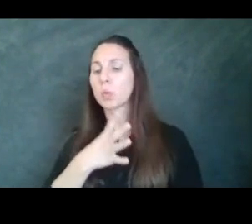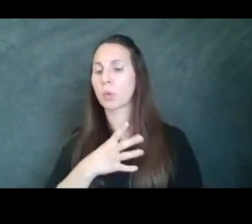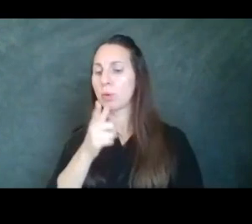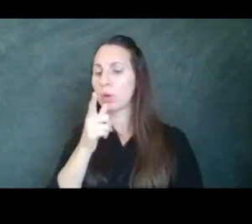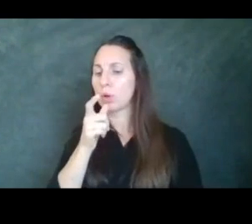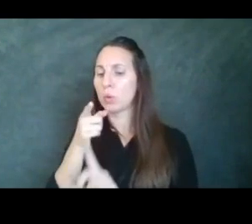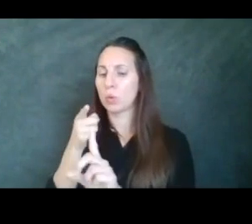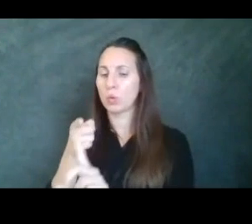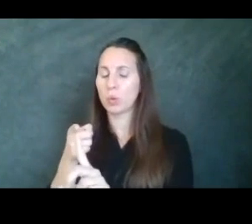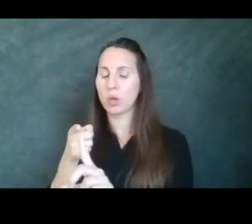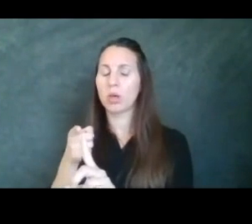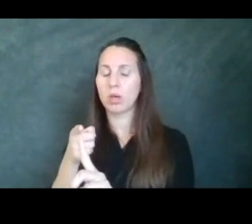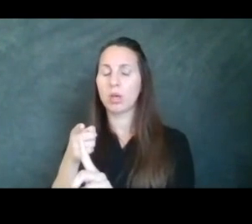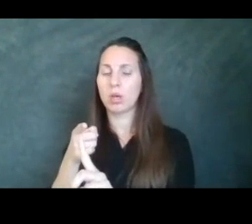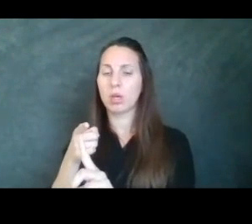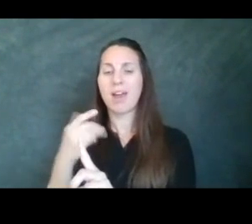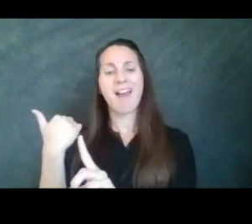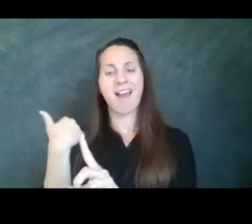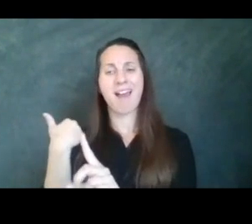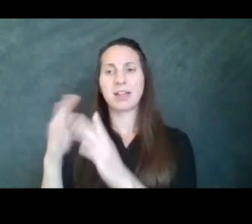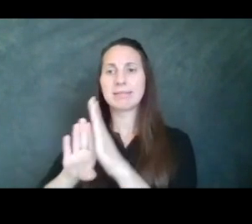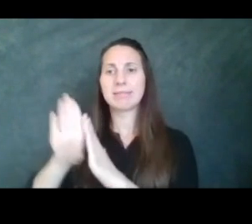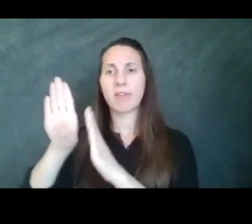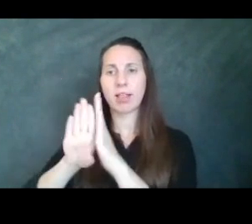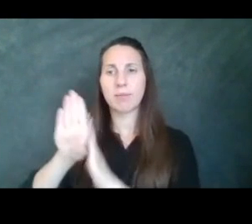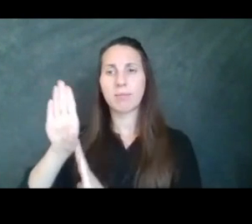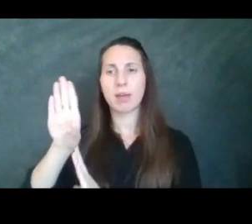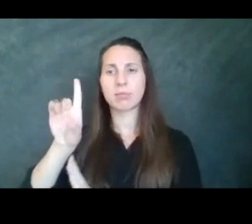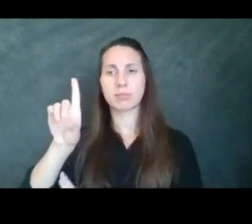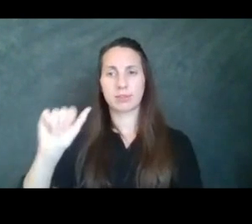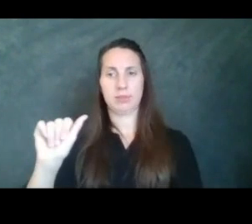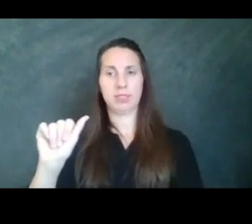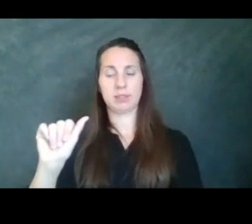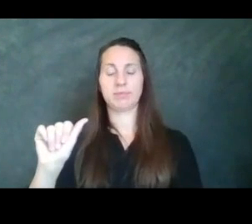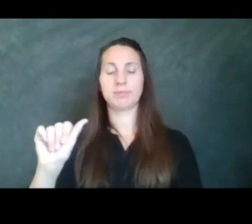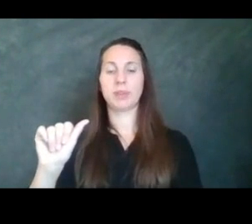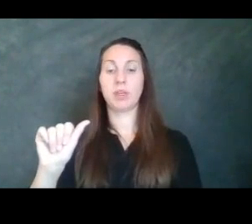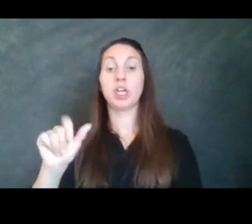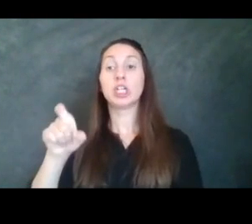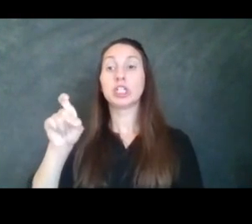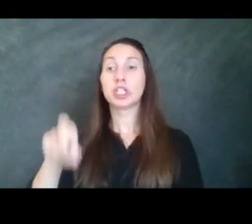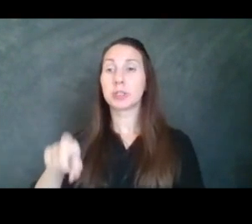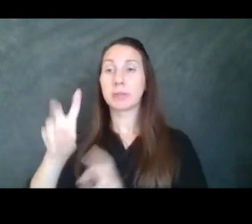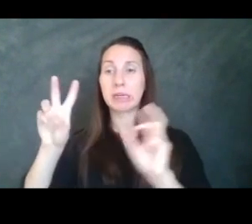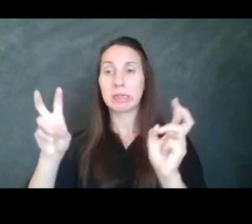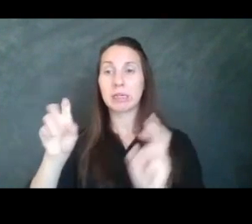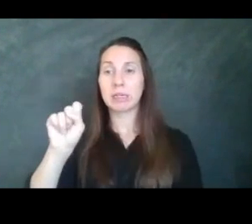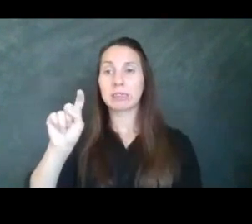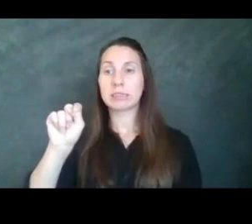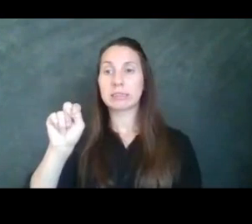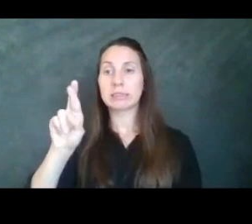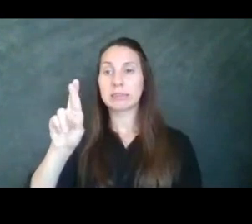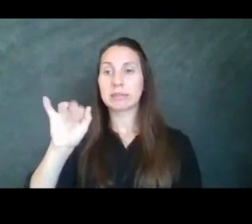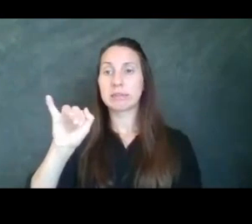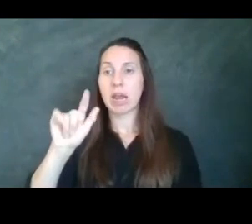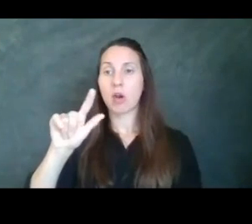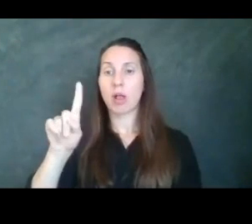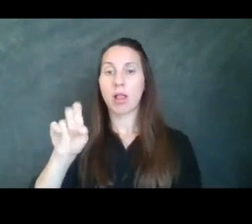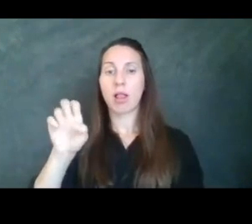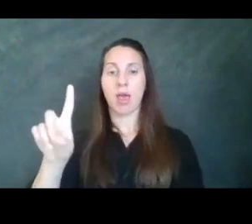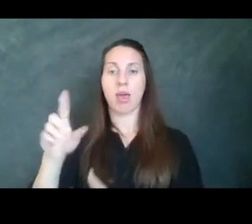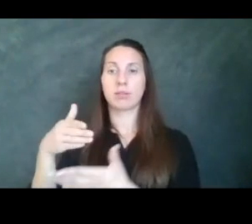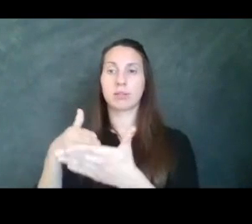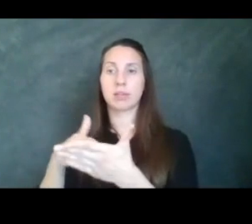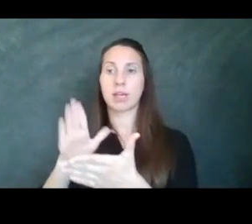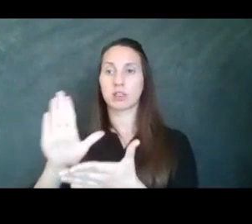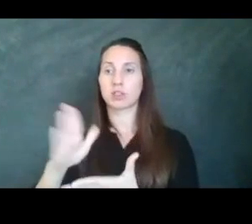who had a developmental disability should be sterilized against her will. He